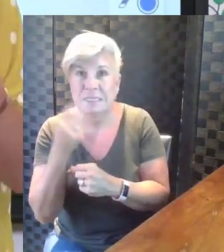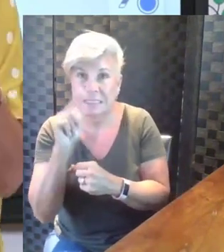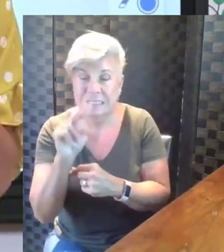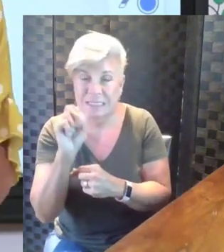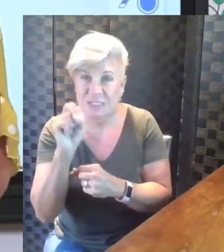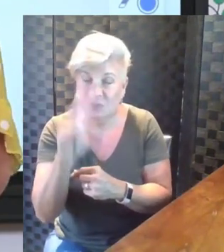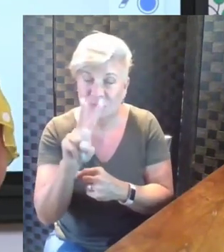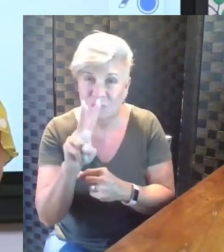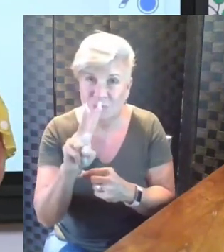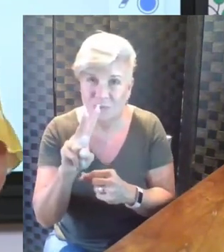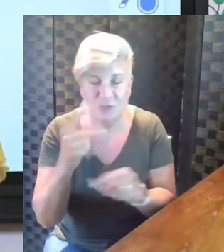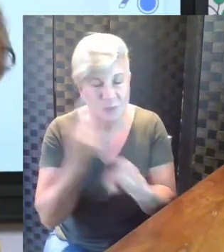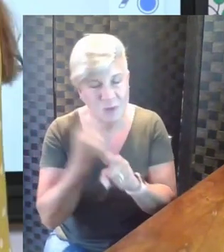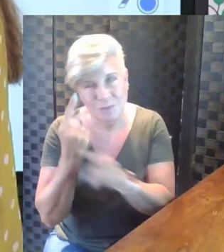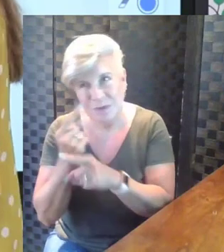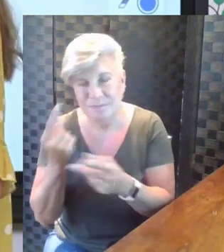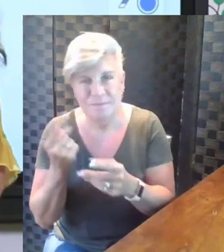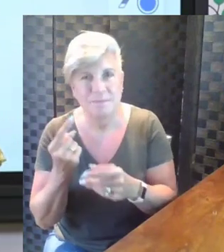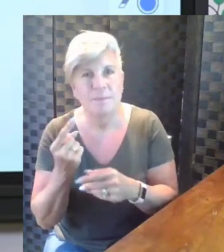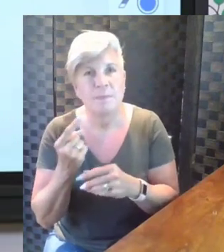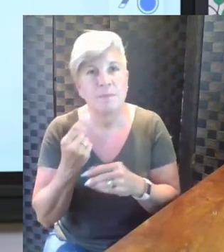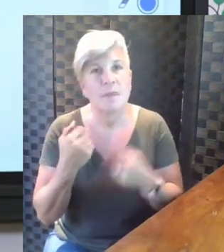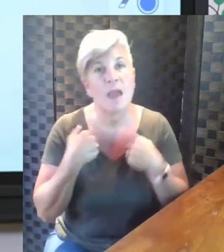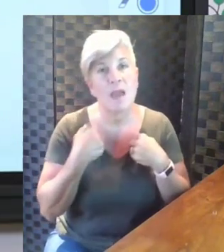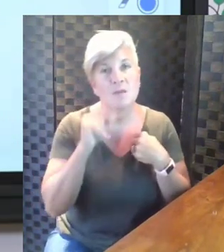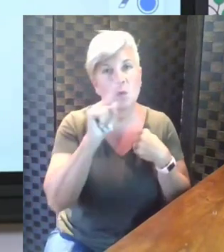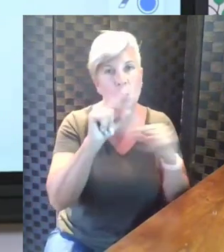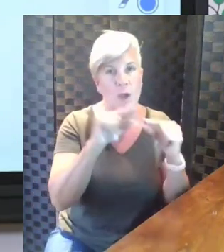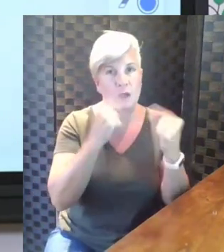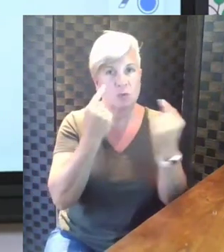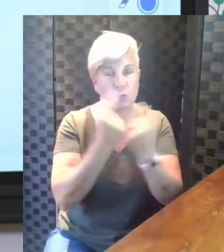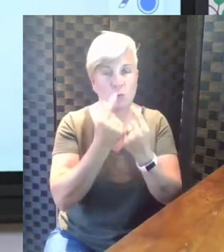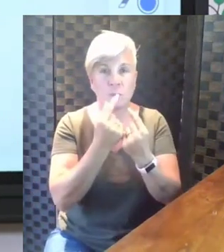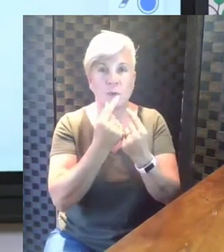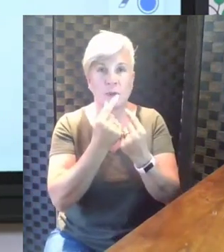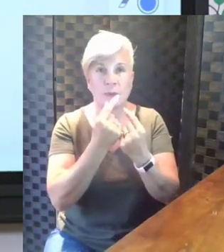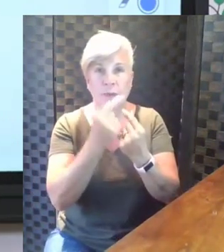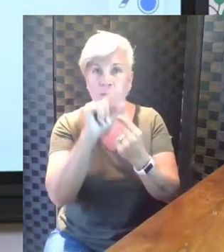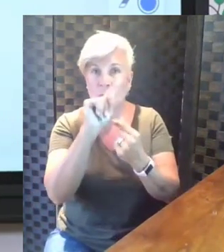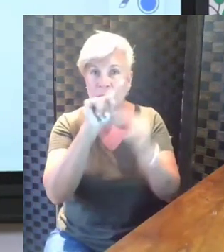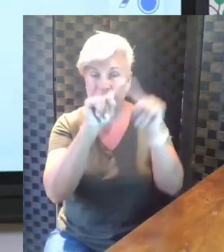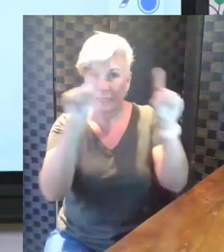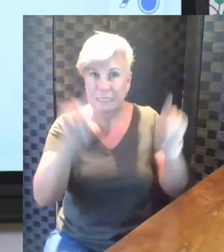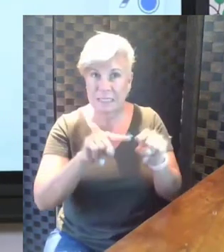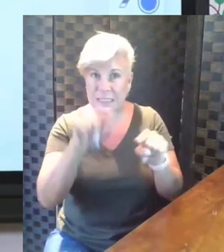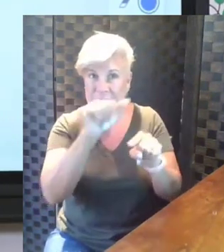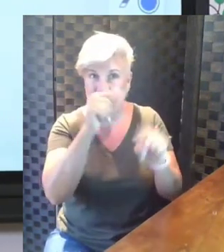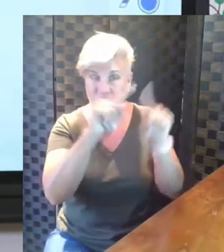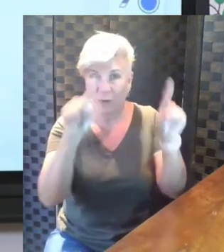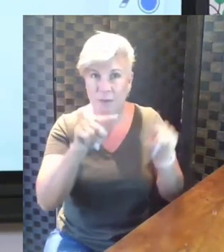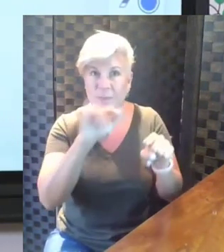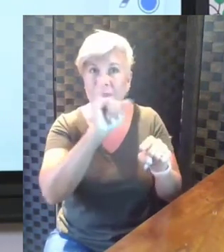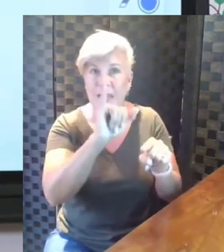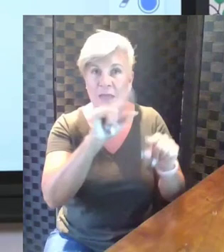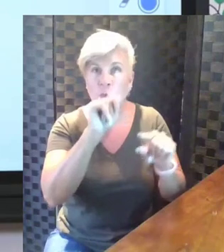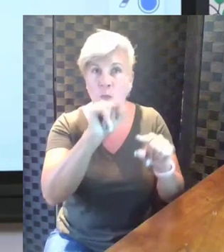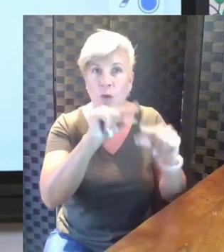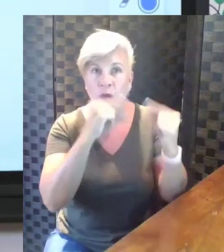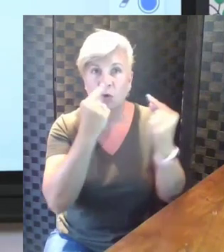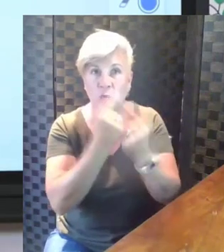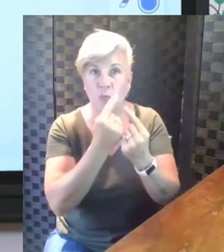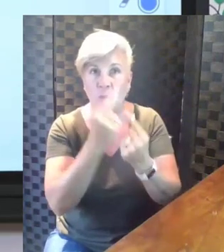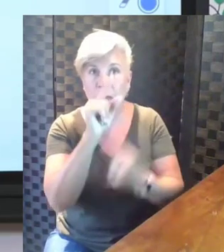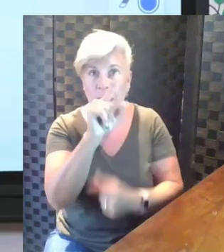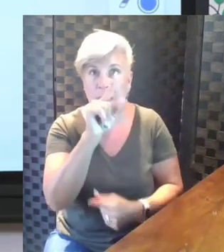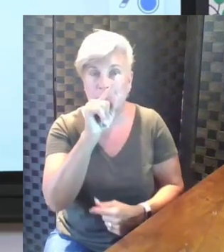also kind of right. So here's why. I only have 1 10 frame filled, right? So this is a group of 10. I'm trusting